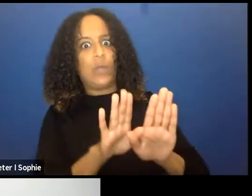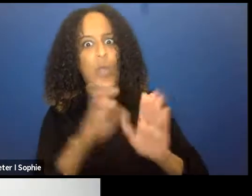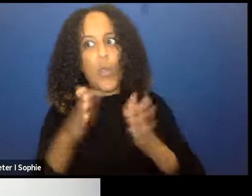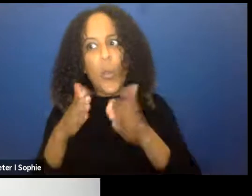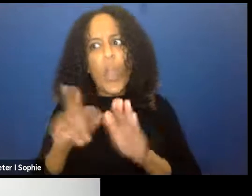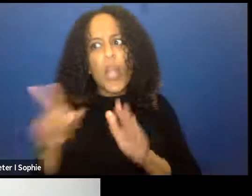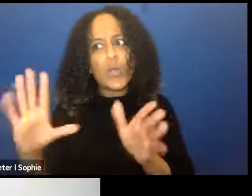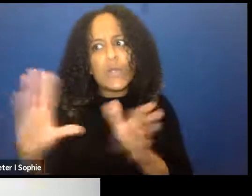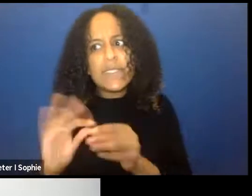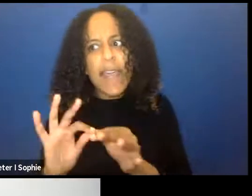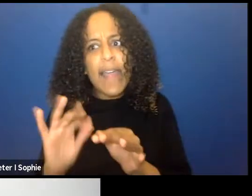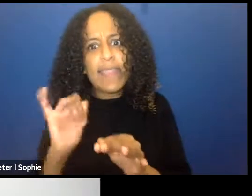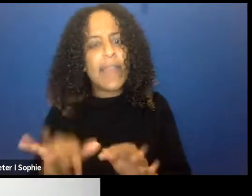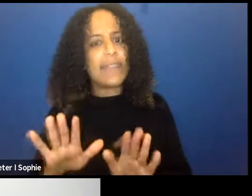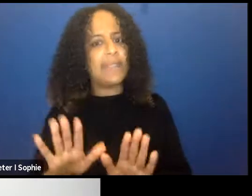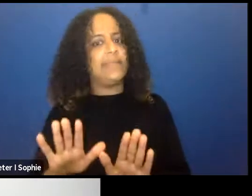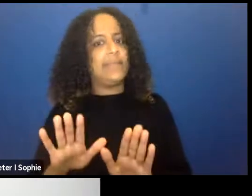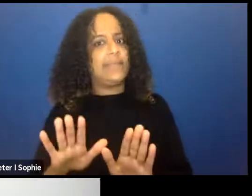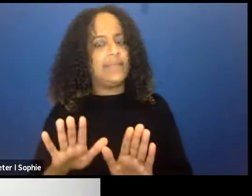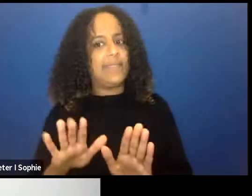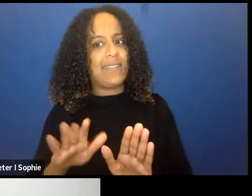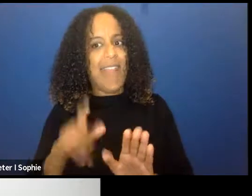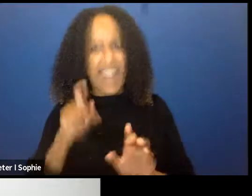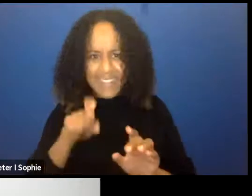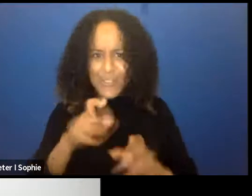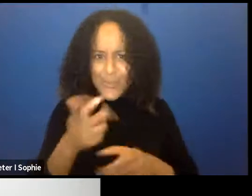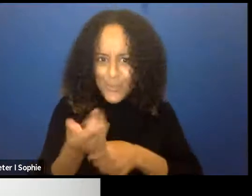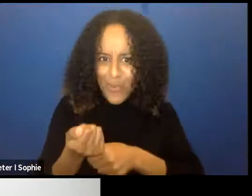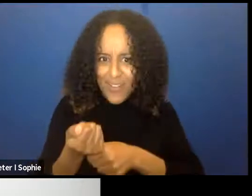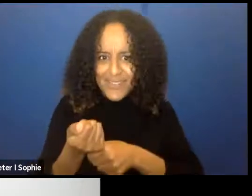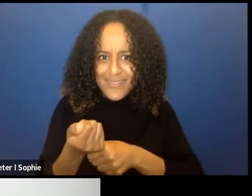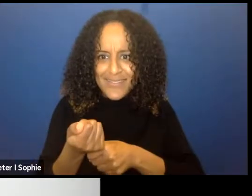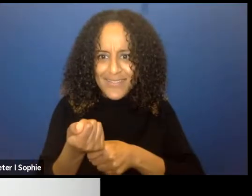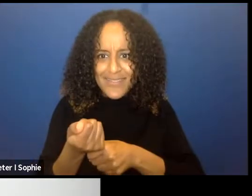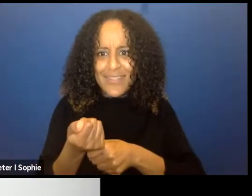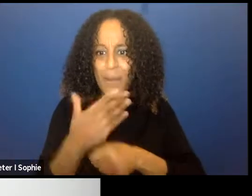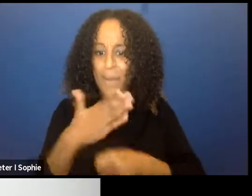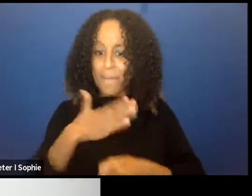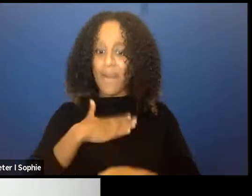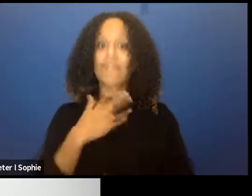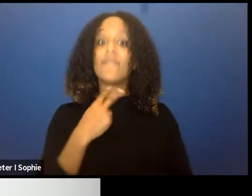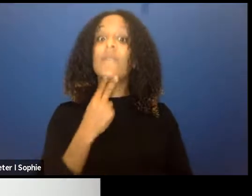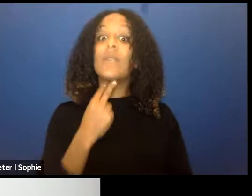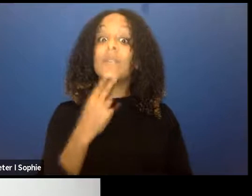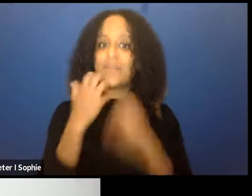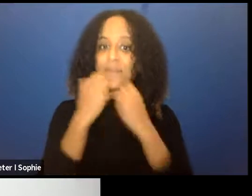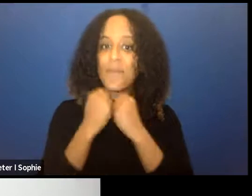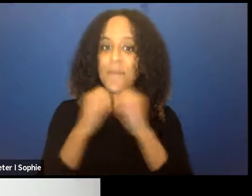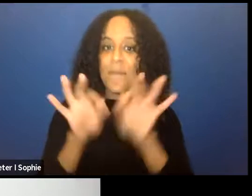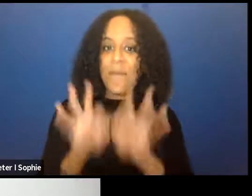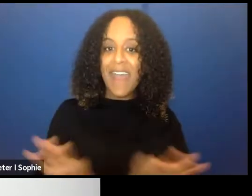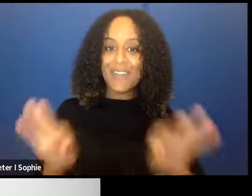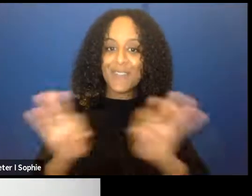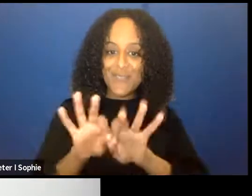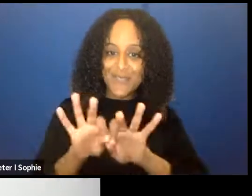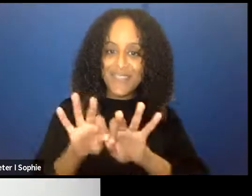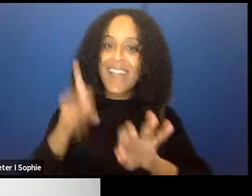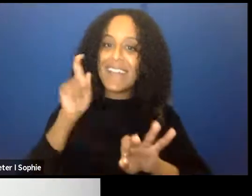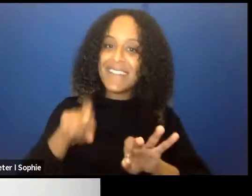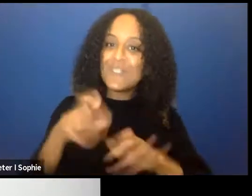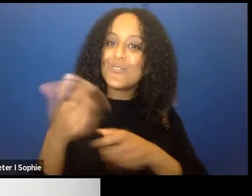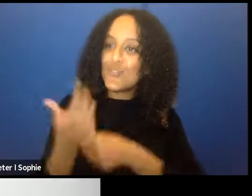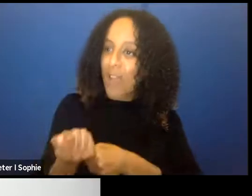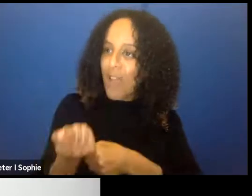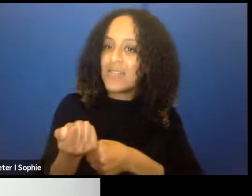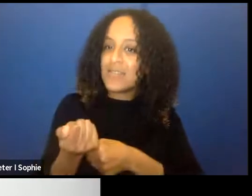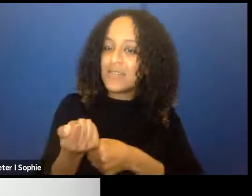that. Like I need to trust that my voice matters. I need to be able to trust